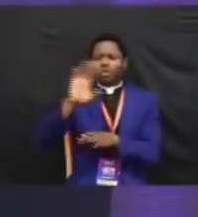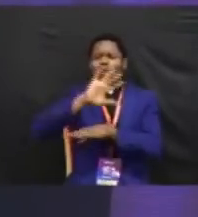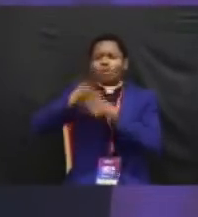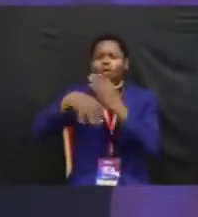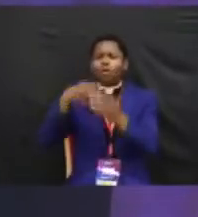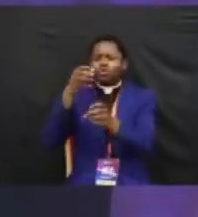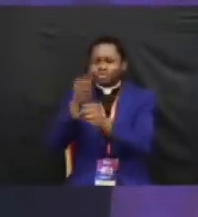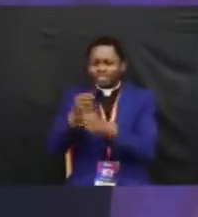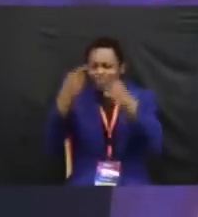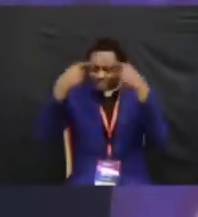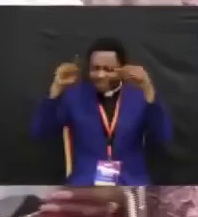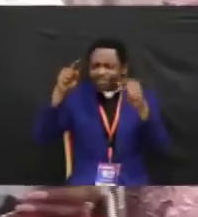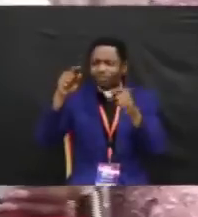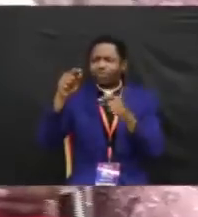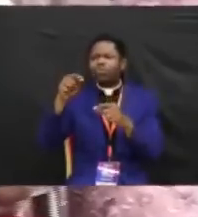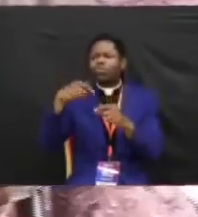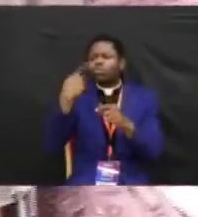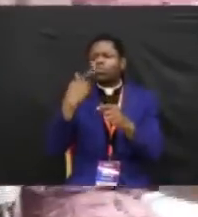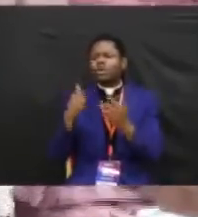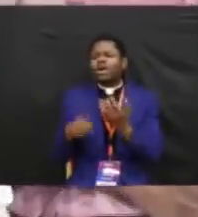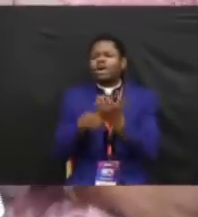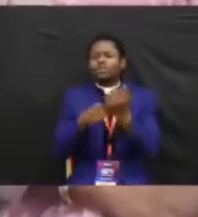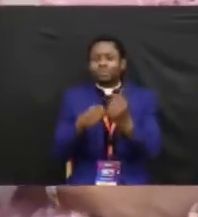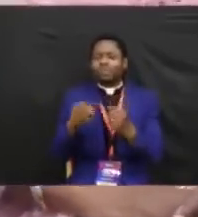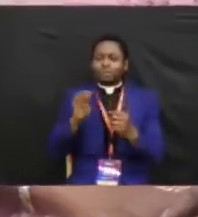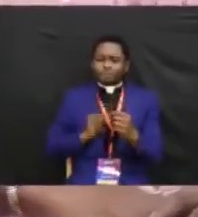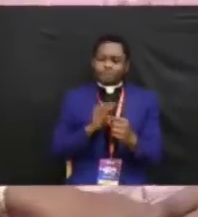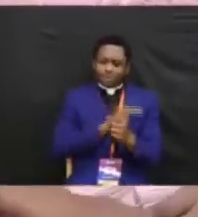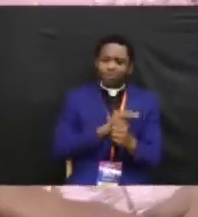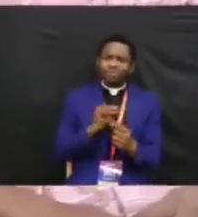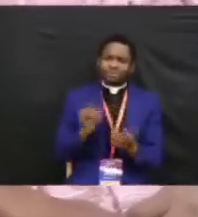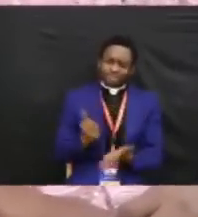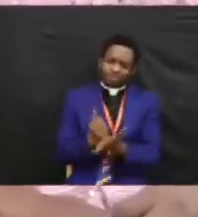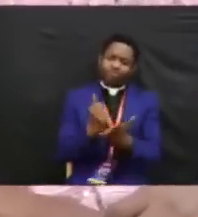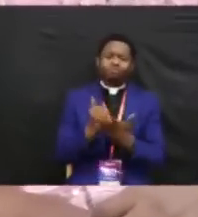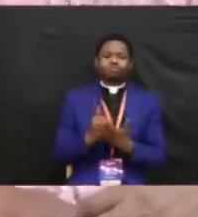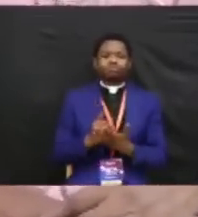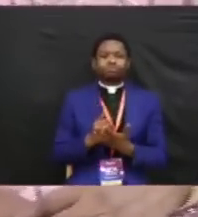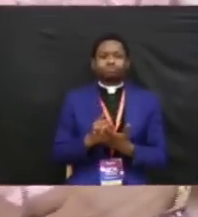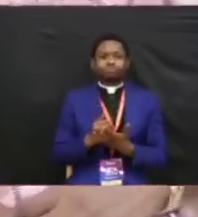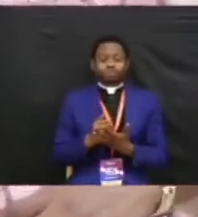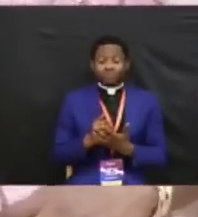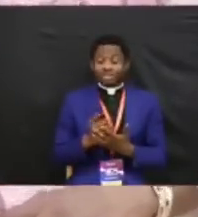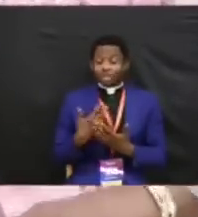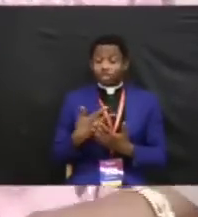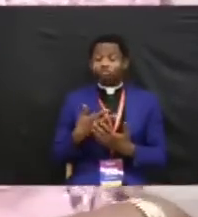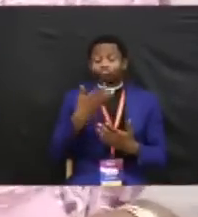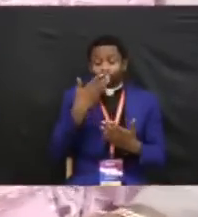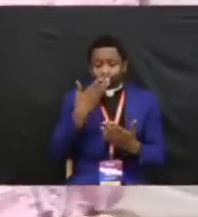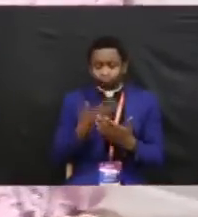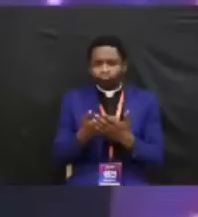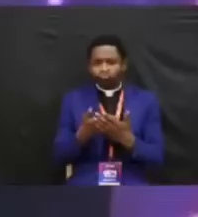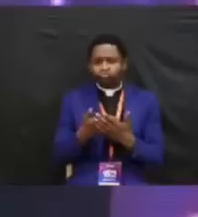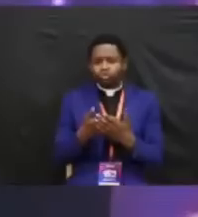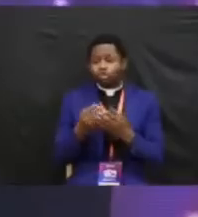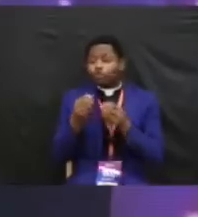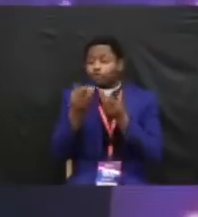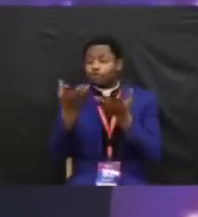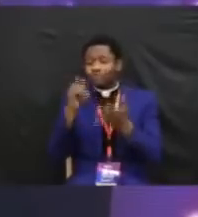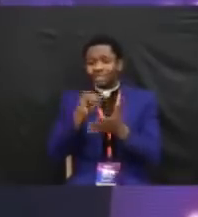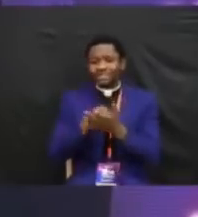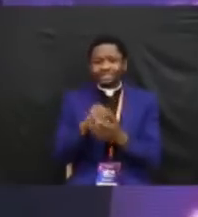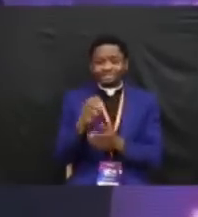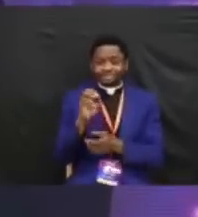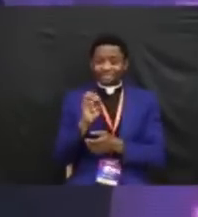church to the cause of the gospel. It is pleasing to note that Elder Gossen Batin